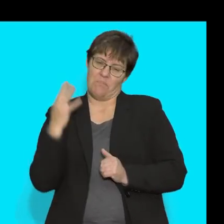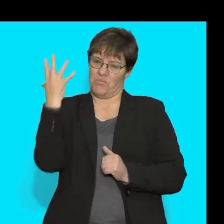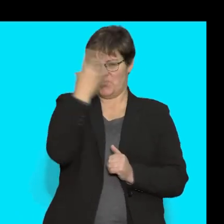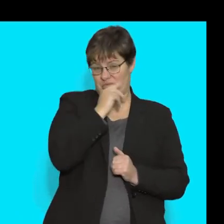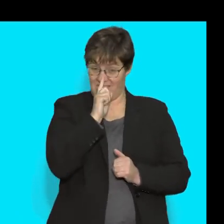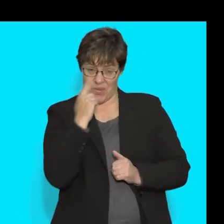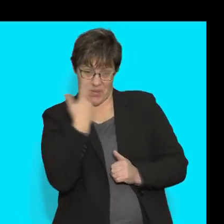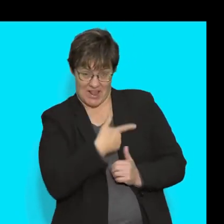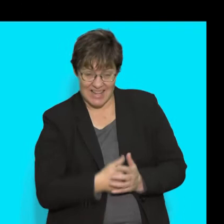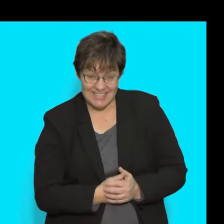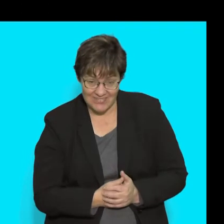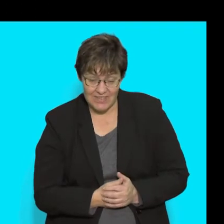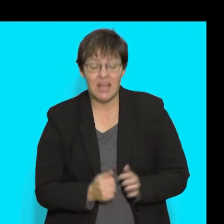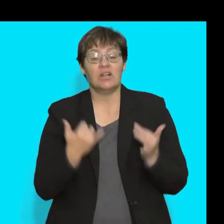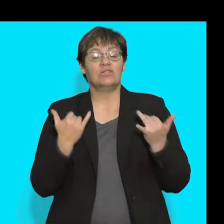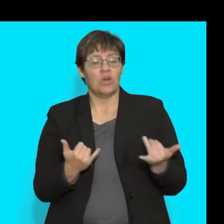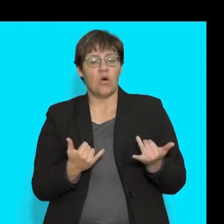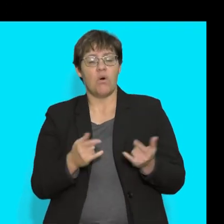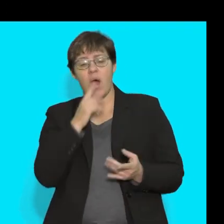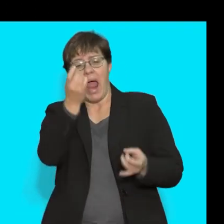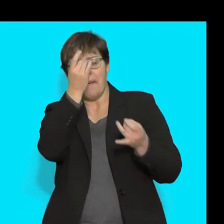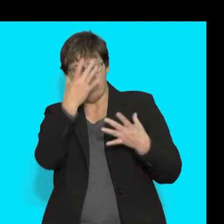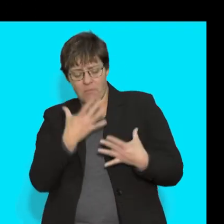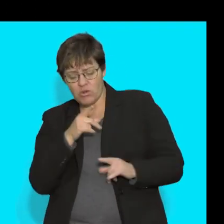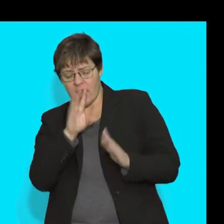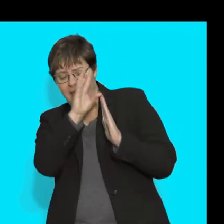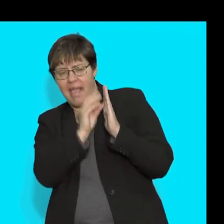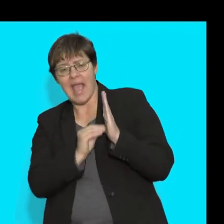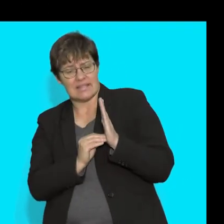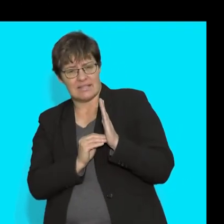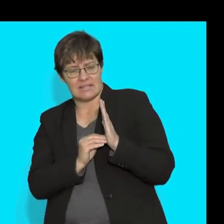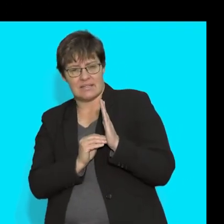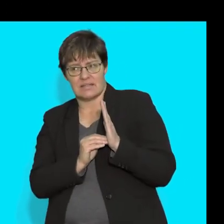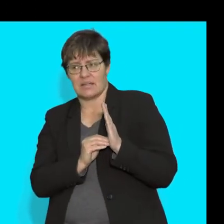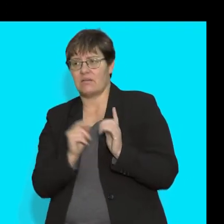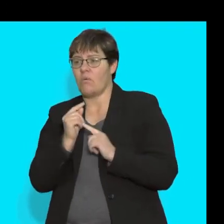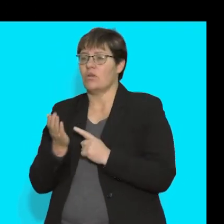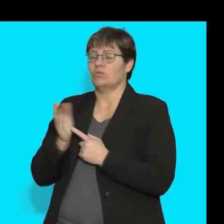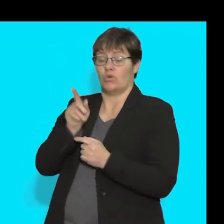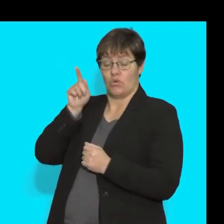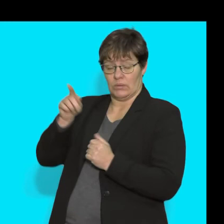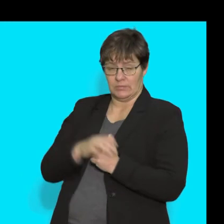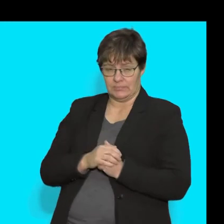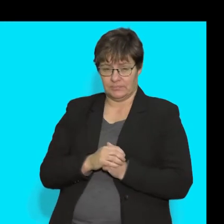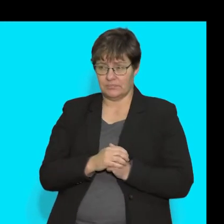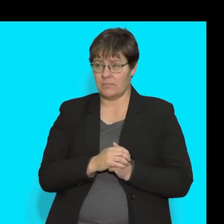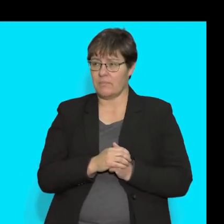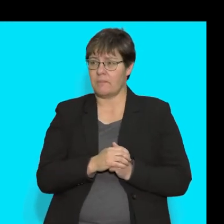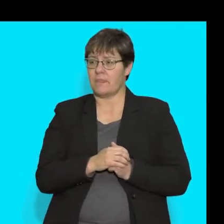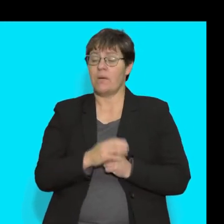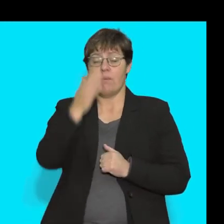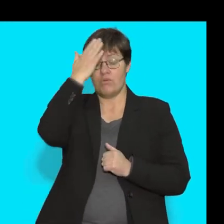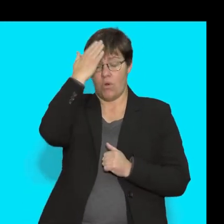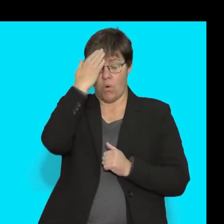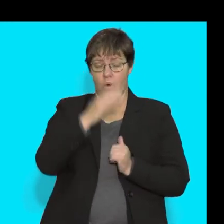beautiful. Now, what implicit information can I add? I actually want to add it on this diagram of mine. I know